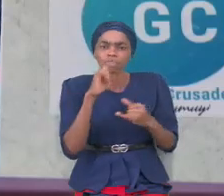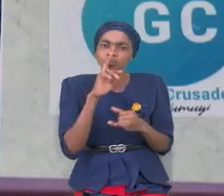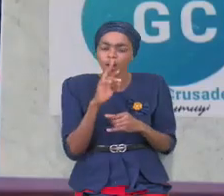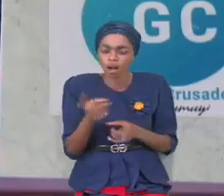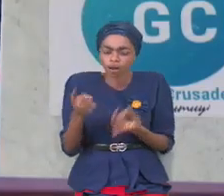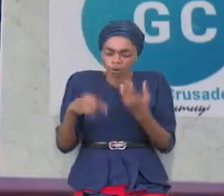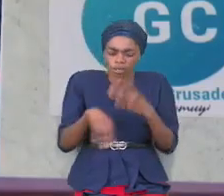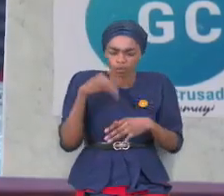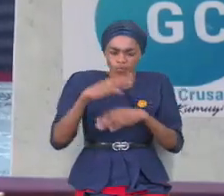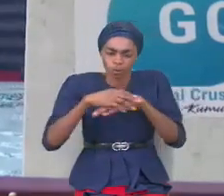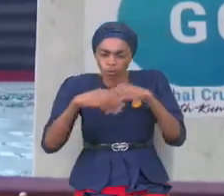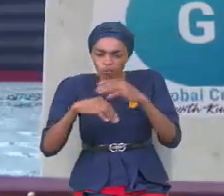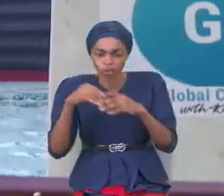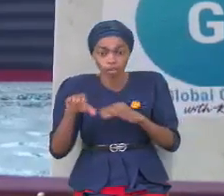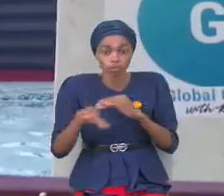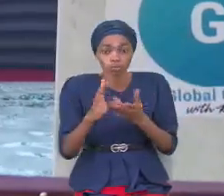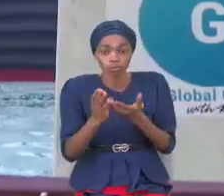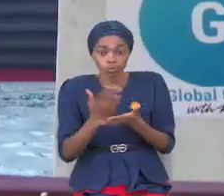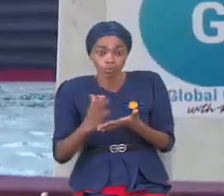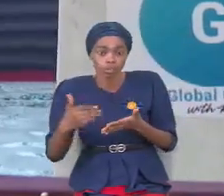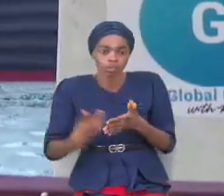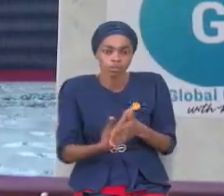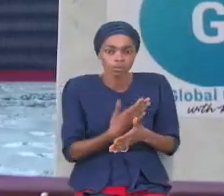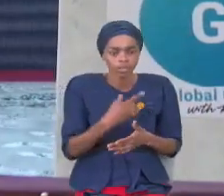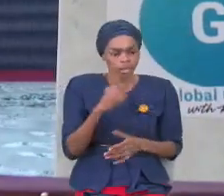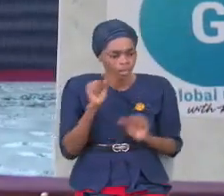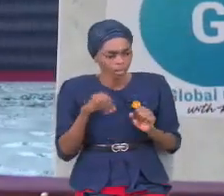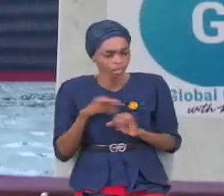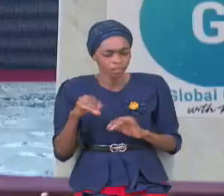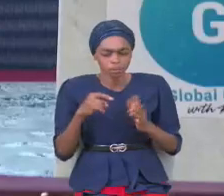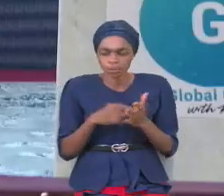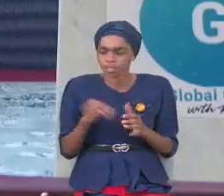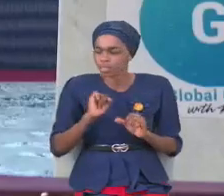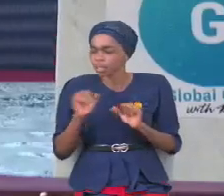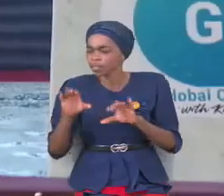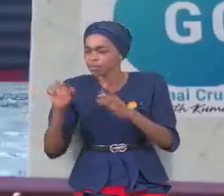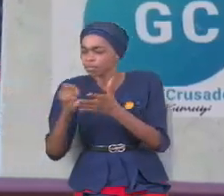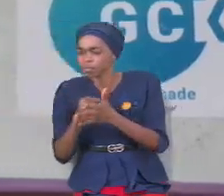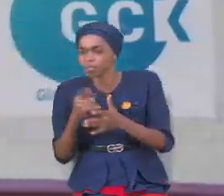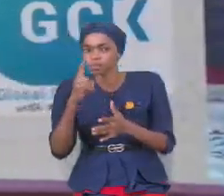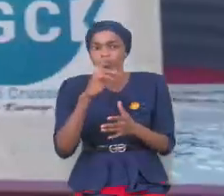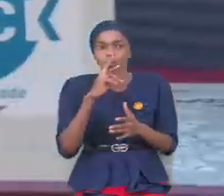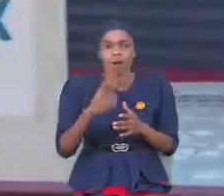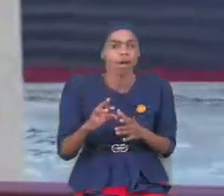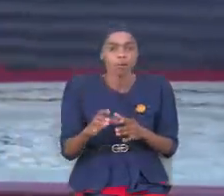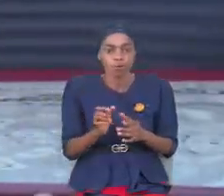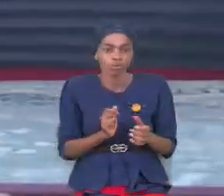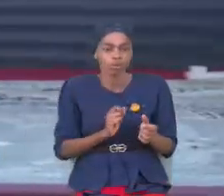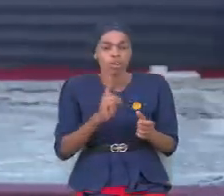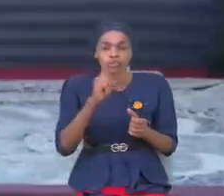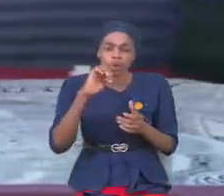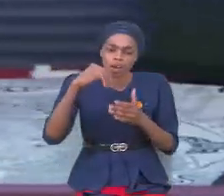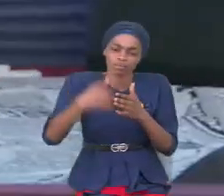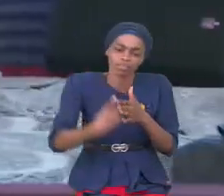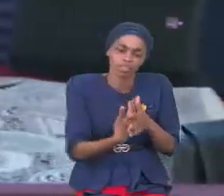I go there, can I do that thing, we're exercising the mind and we renew the mind. If our mind is going